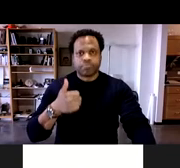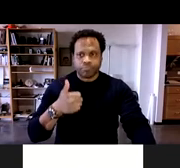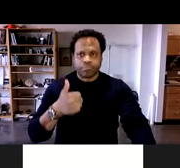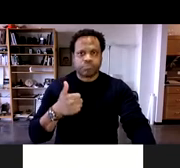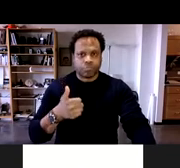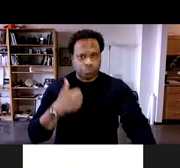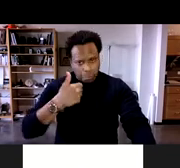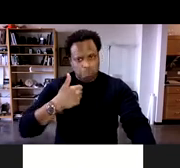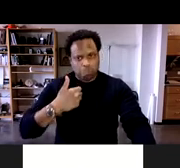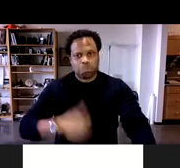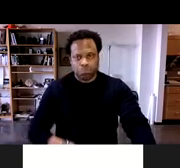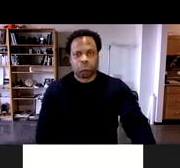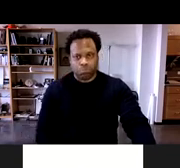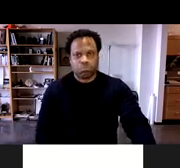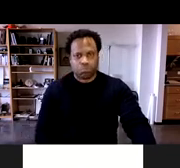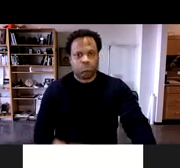Just a simple thumbs up.